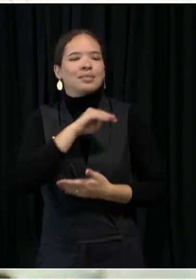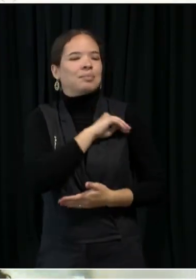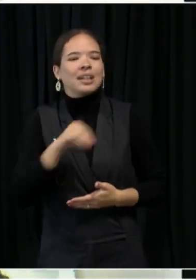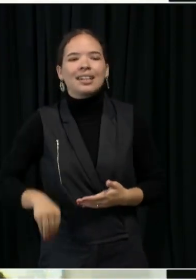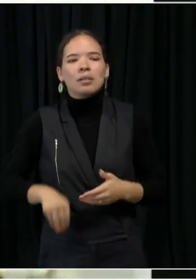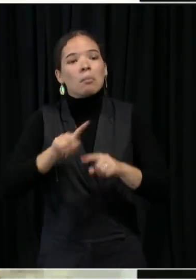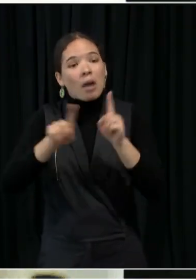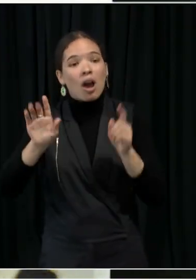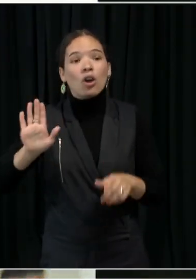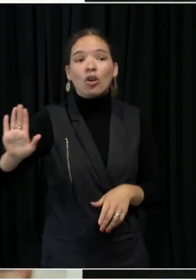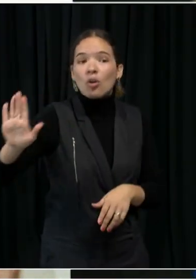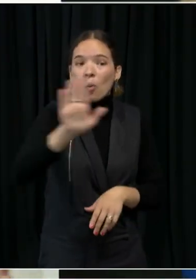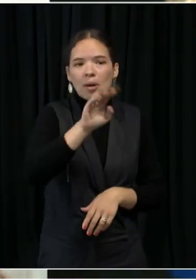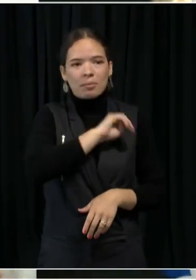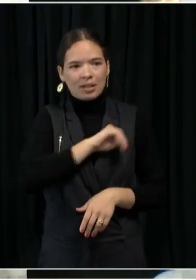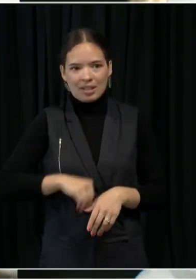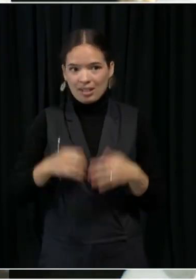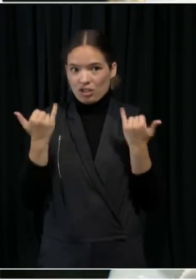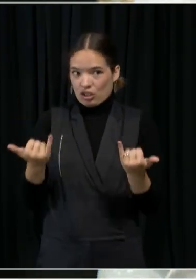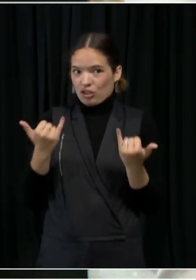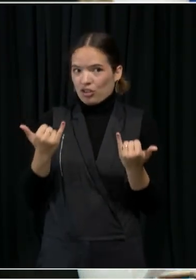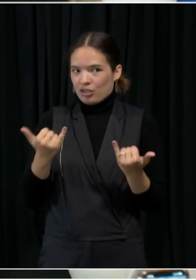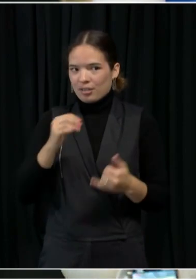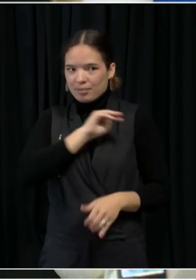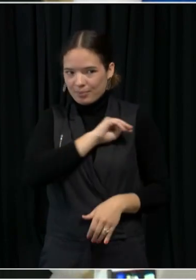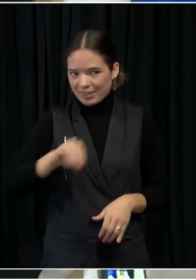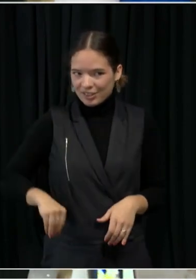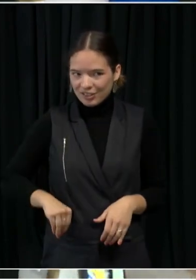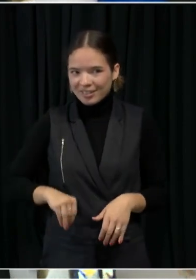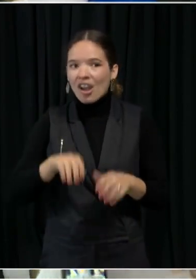the current mayor, another 3 terms,